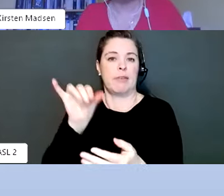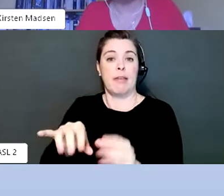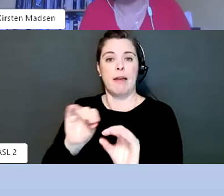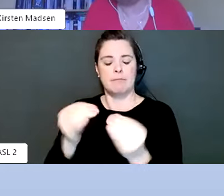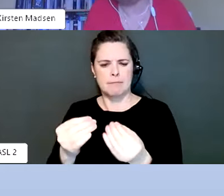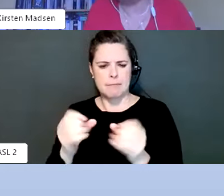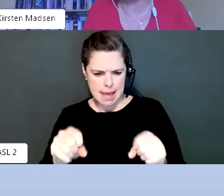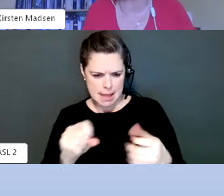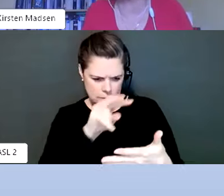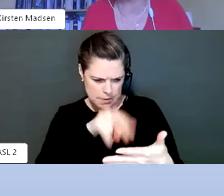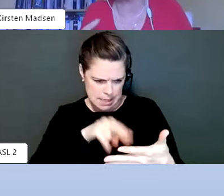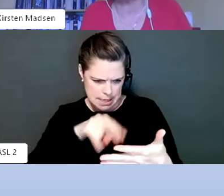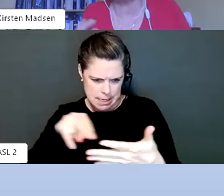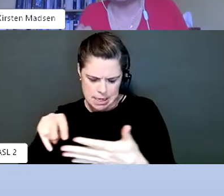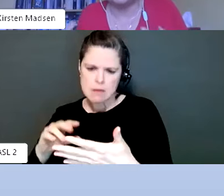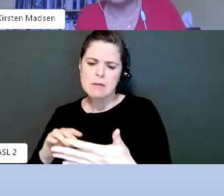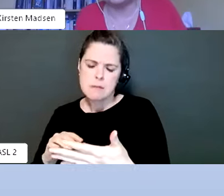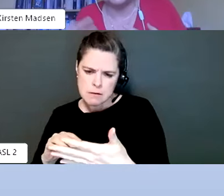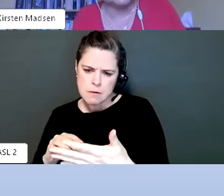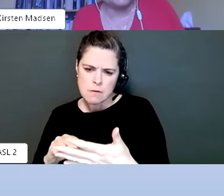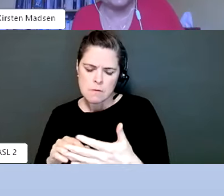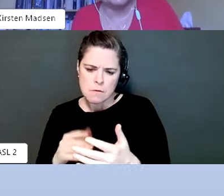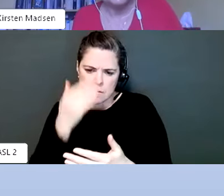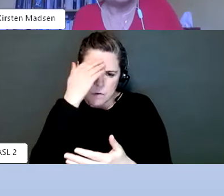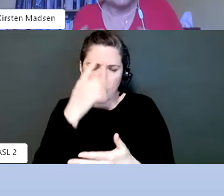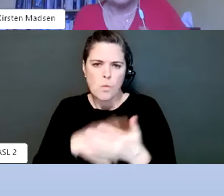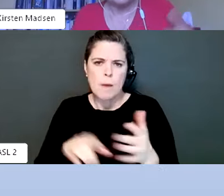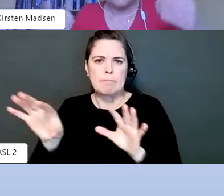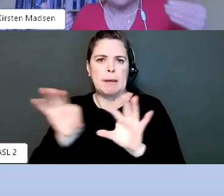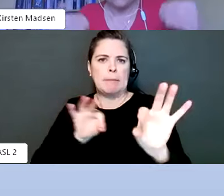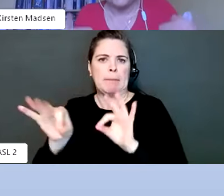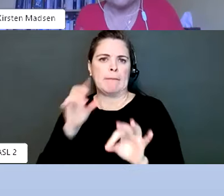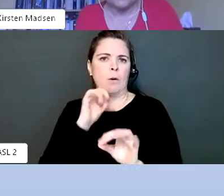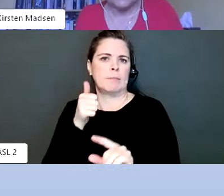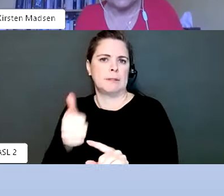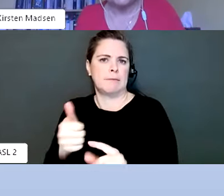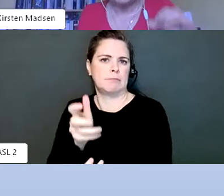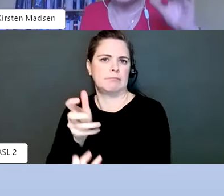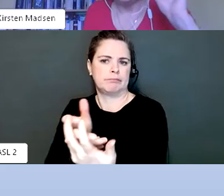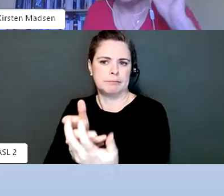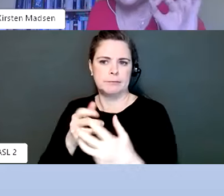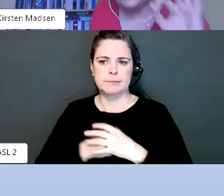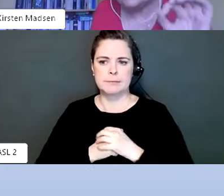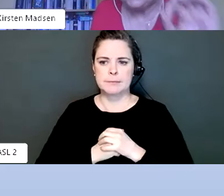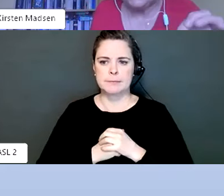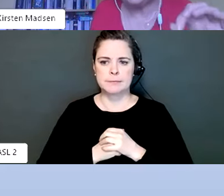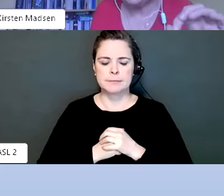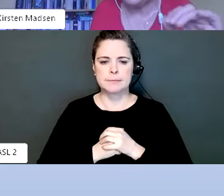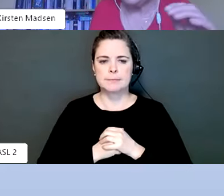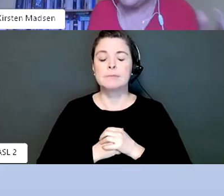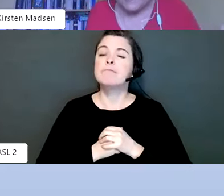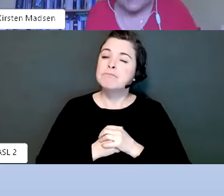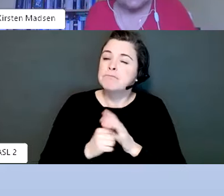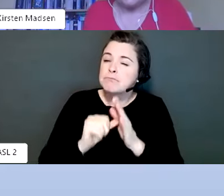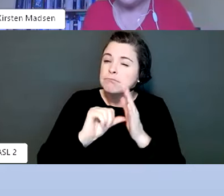information, and then use this in order to choose which modules and activities that they want at their site. What's really important